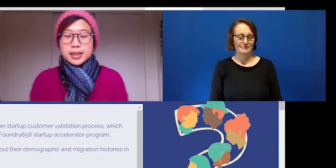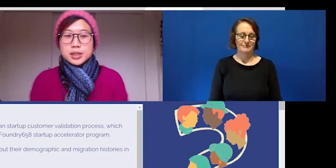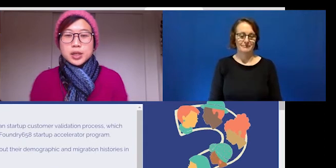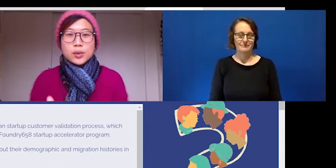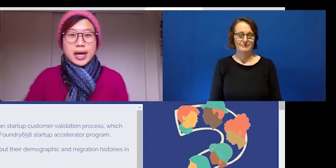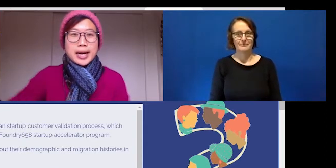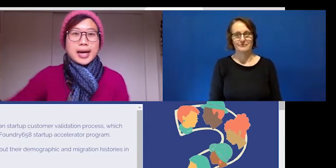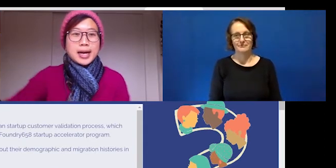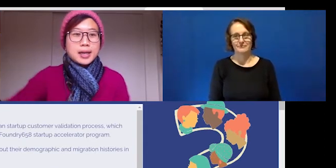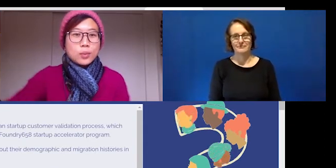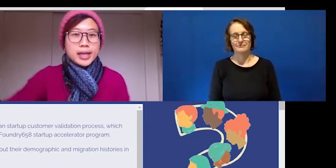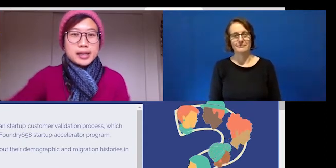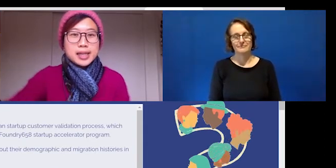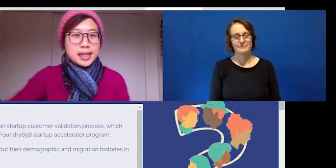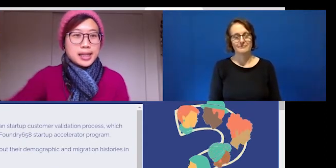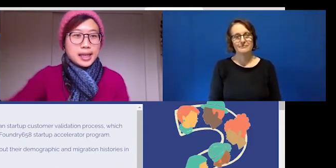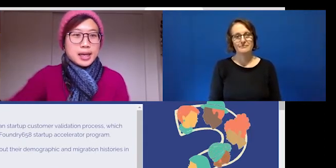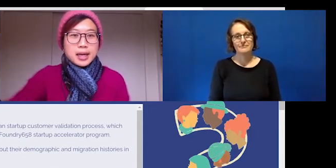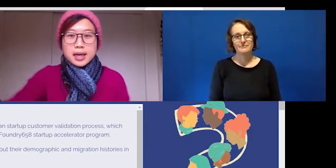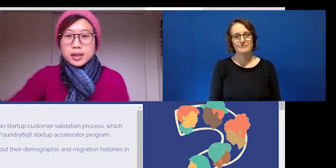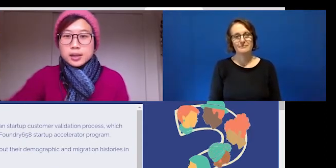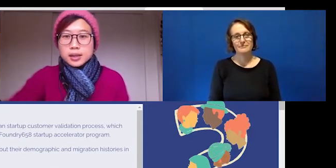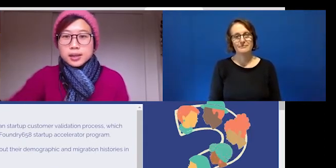call it? So with the,